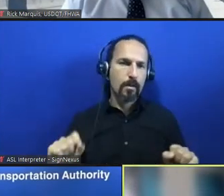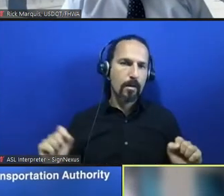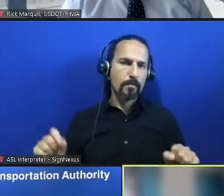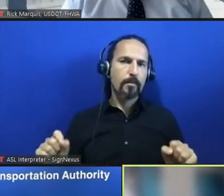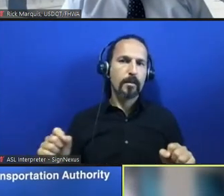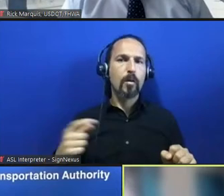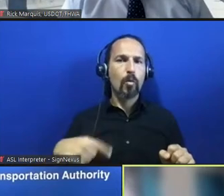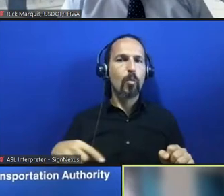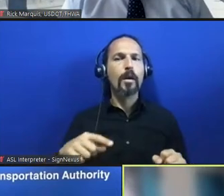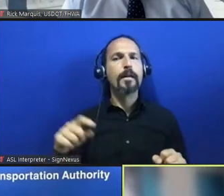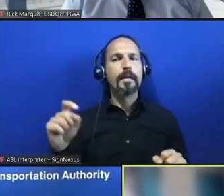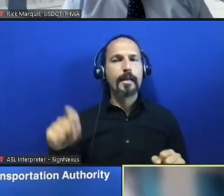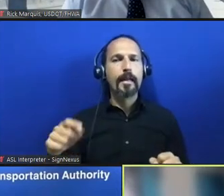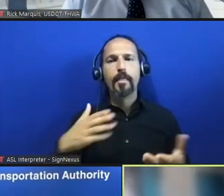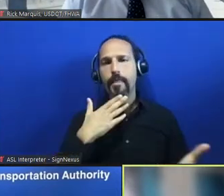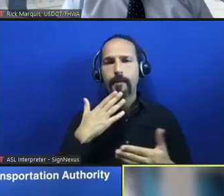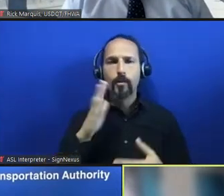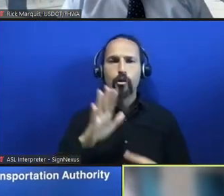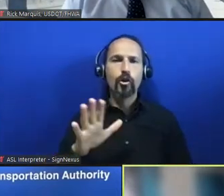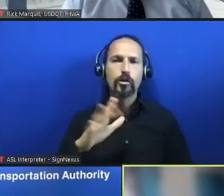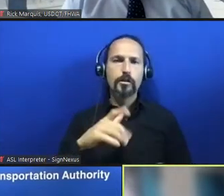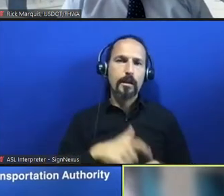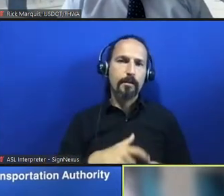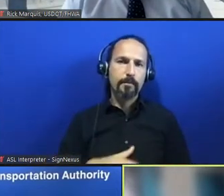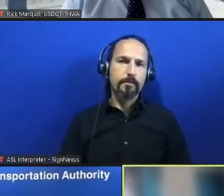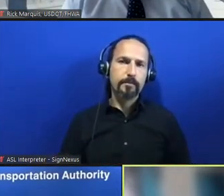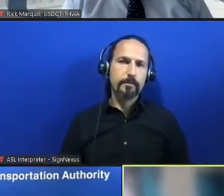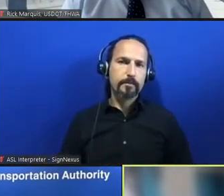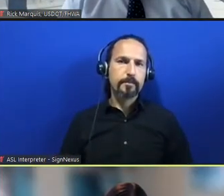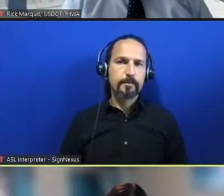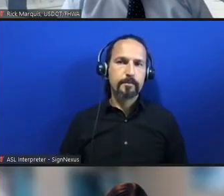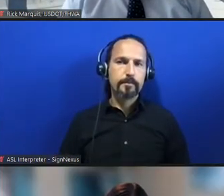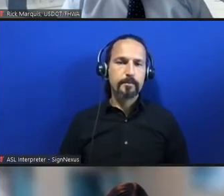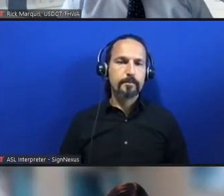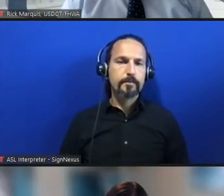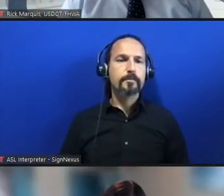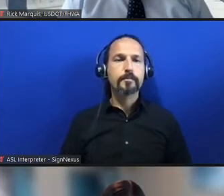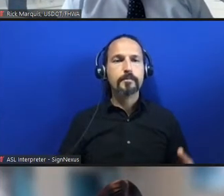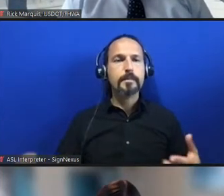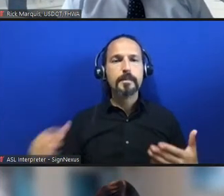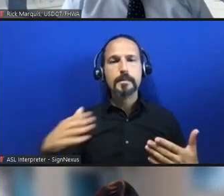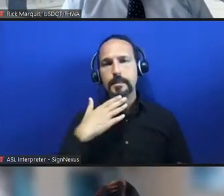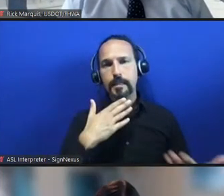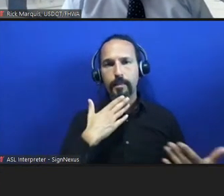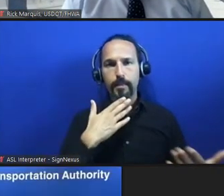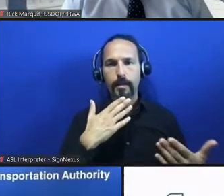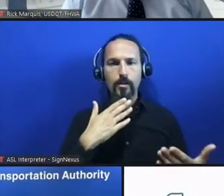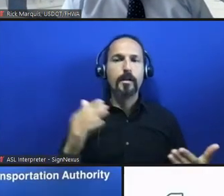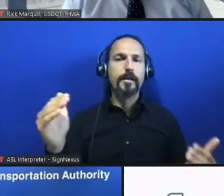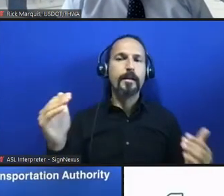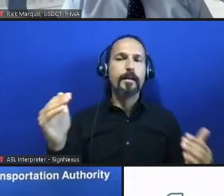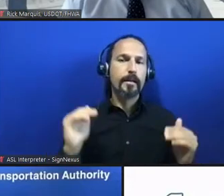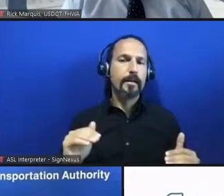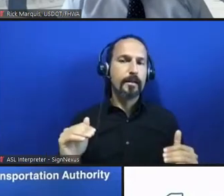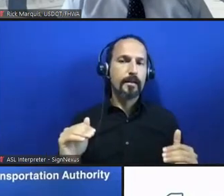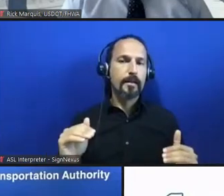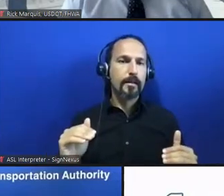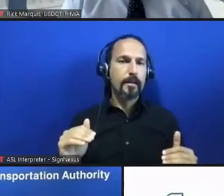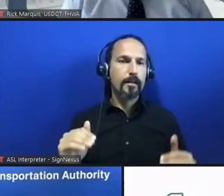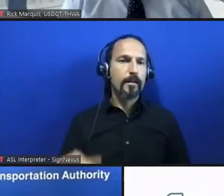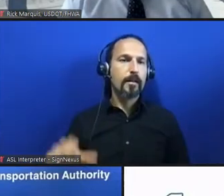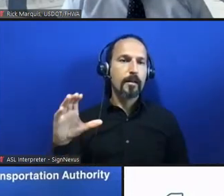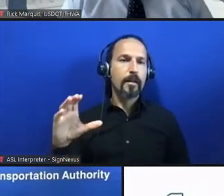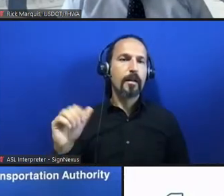because we need it thank you so much for your time thank you our next speaker is